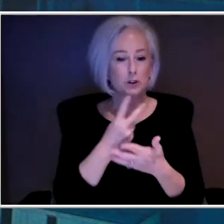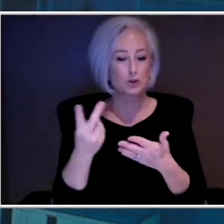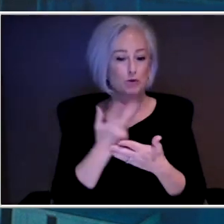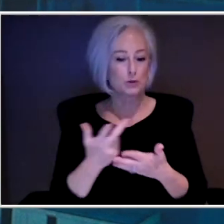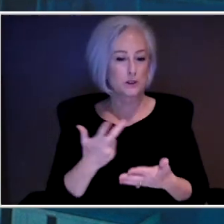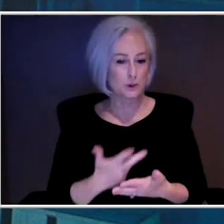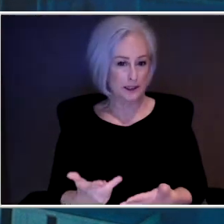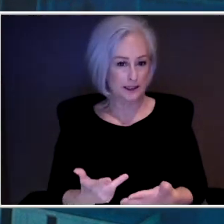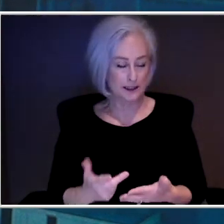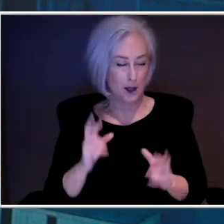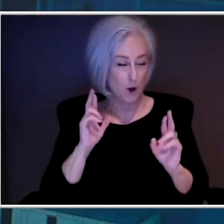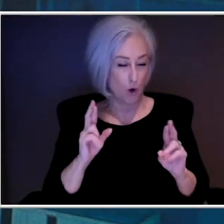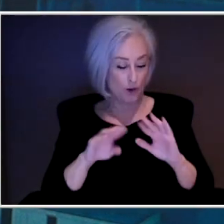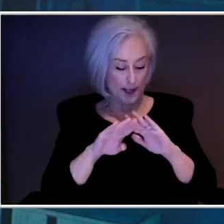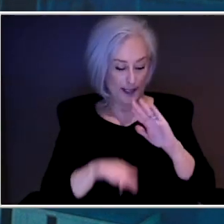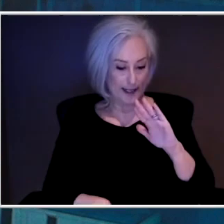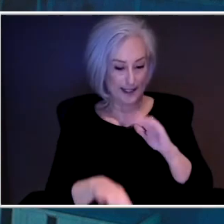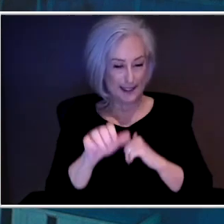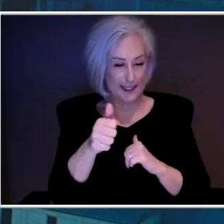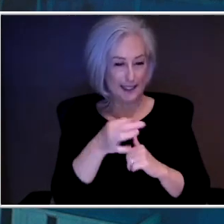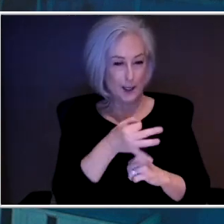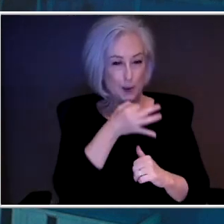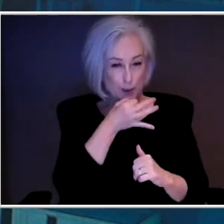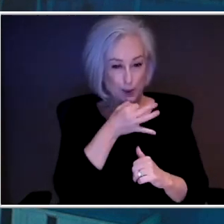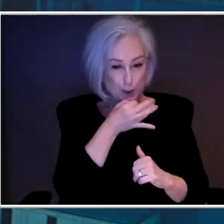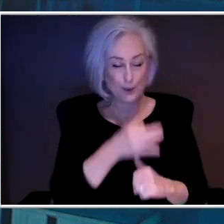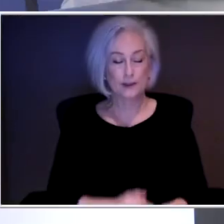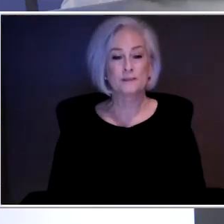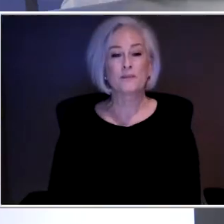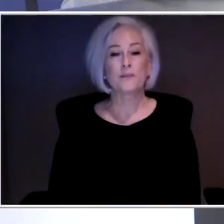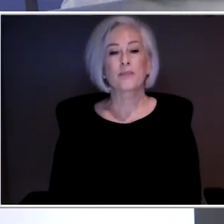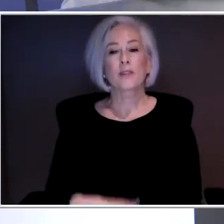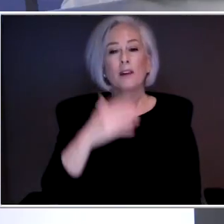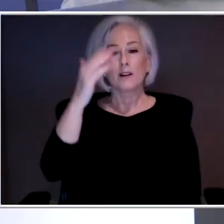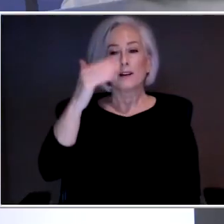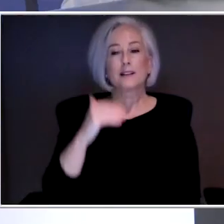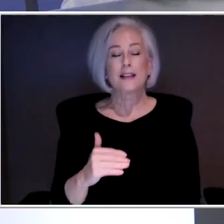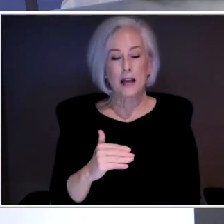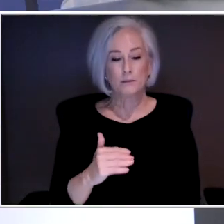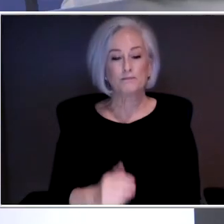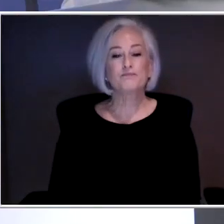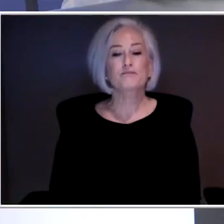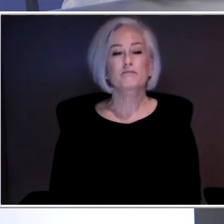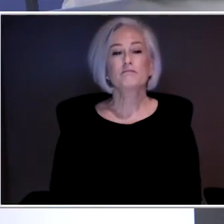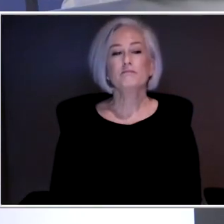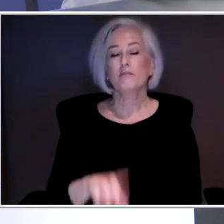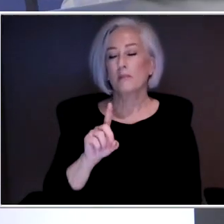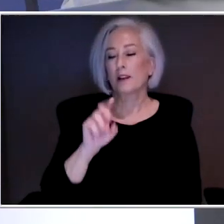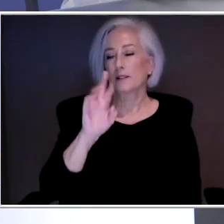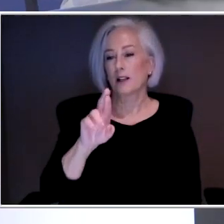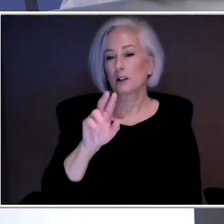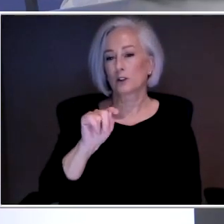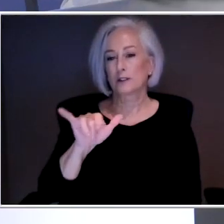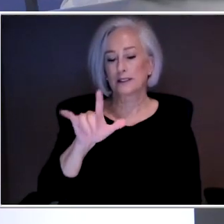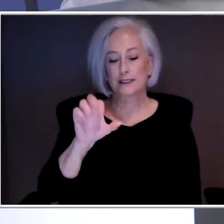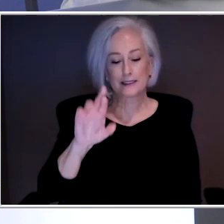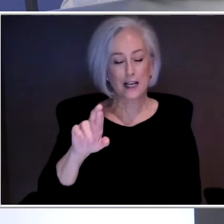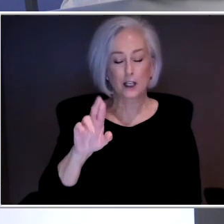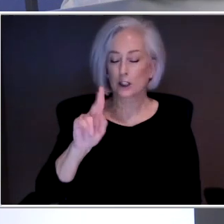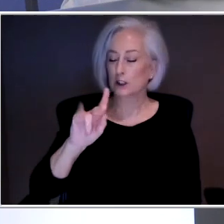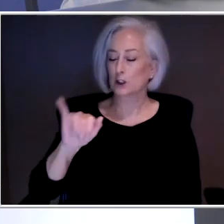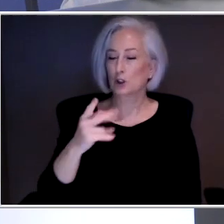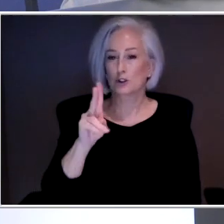digits soon. So back to our discussion with Dr. Tyler Chervestad. Clinical trials are underway